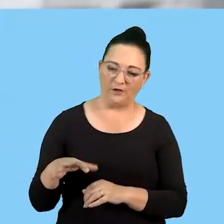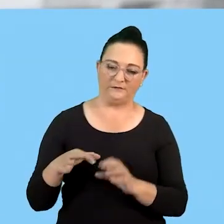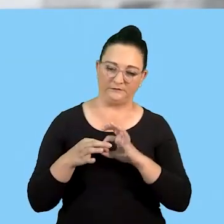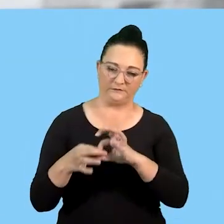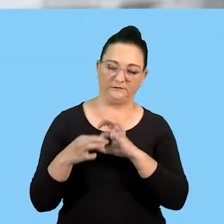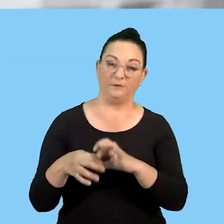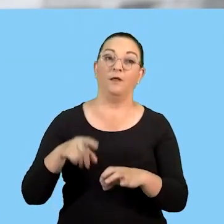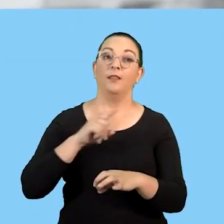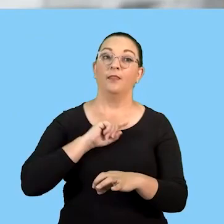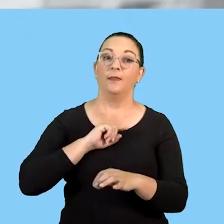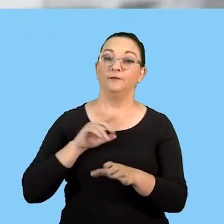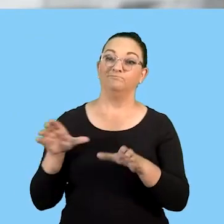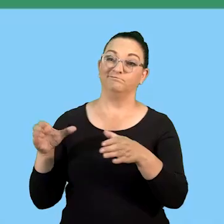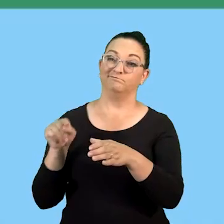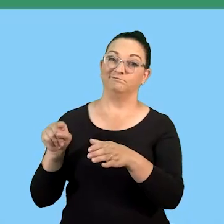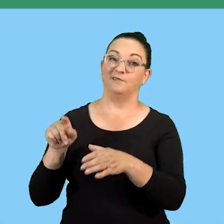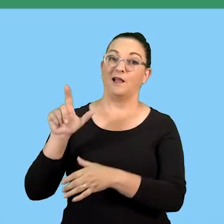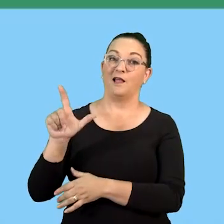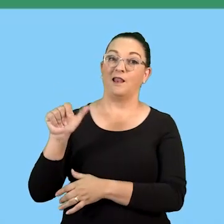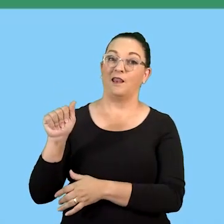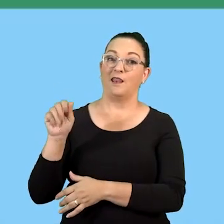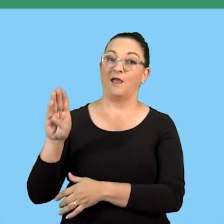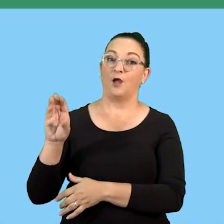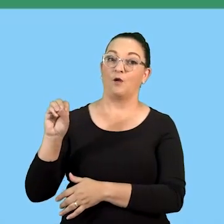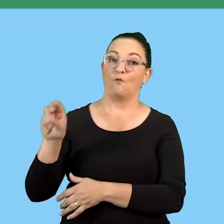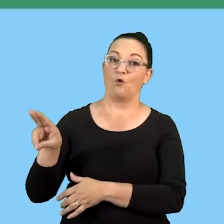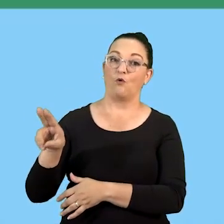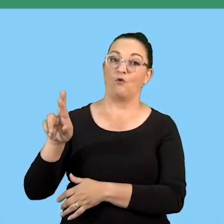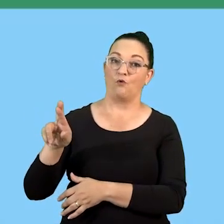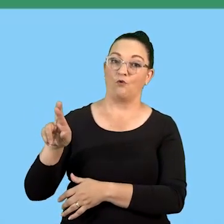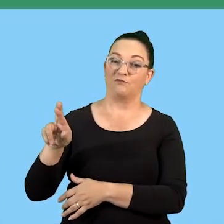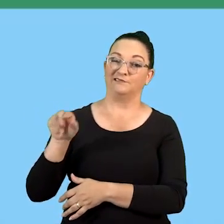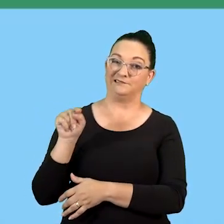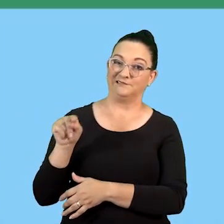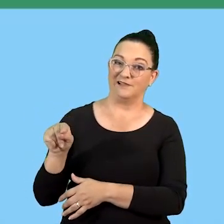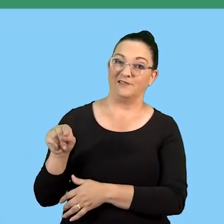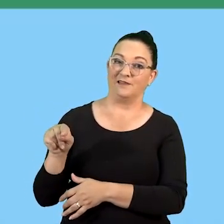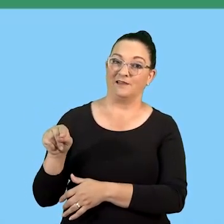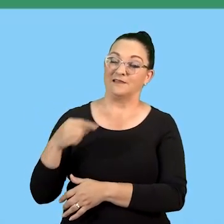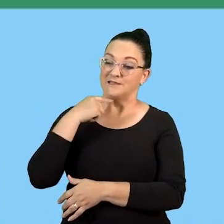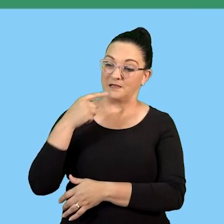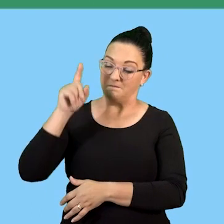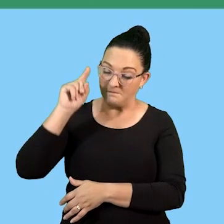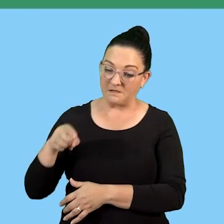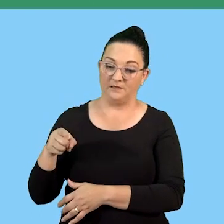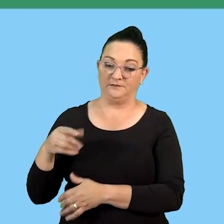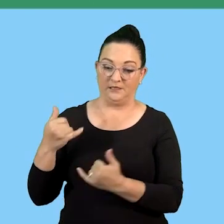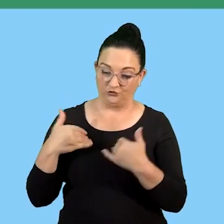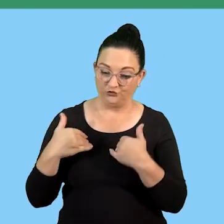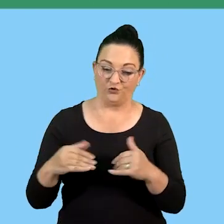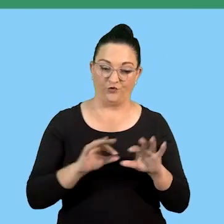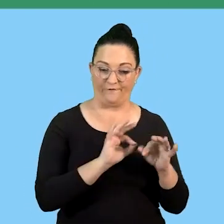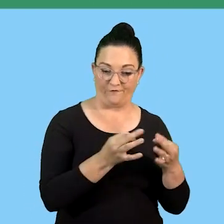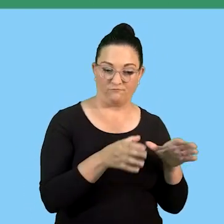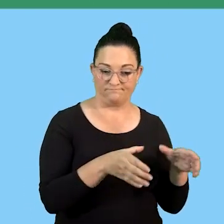relationship, then they're saying here, they establish, or it allows for the establishment of the workplace forums. Remember, in the past, we would